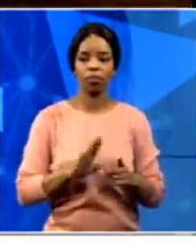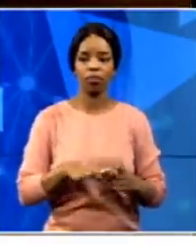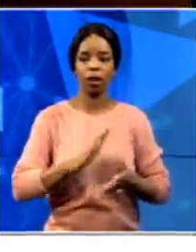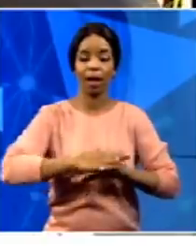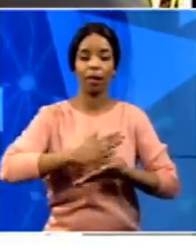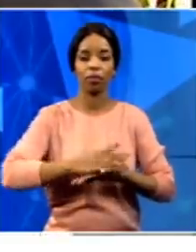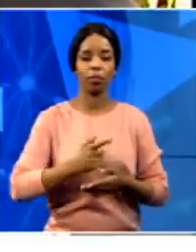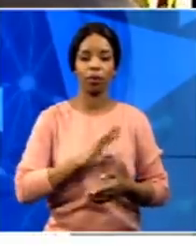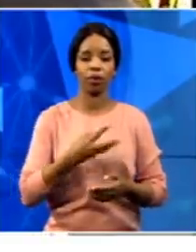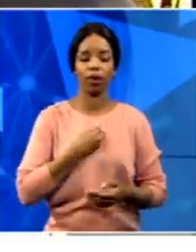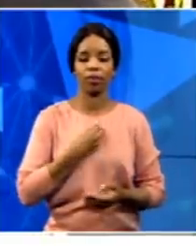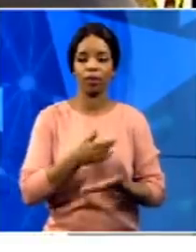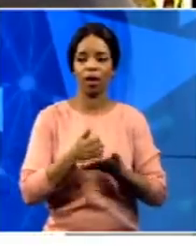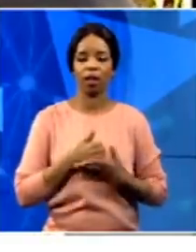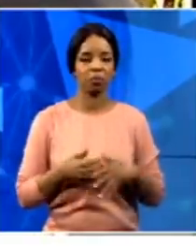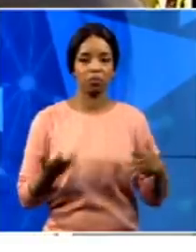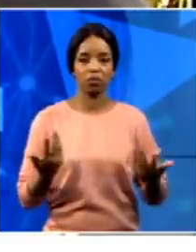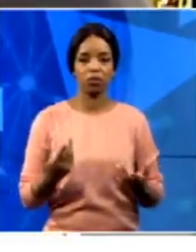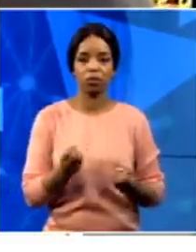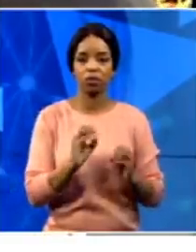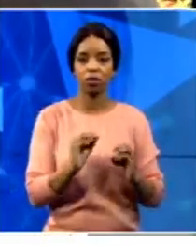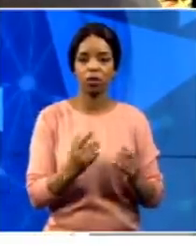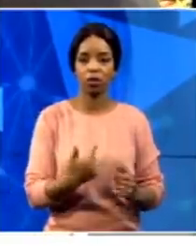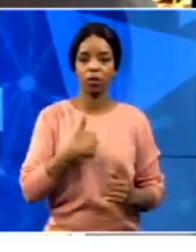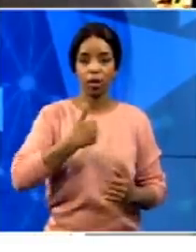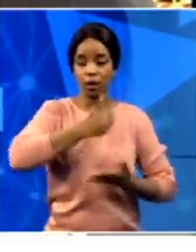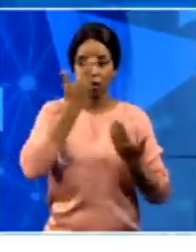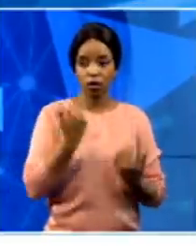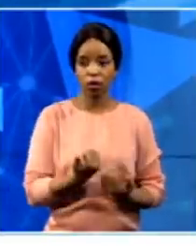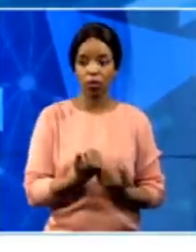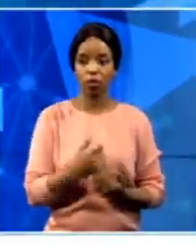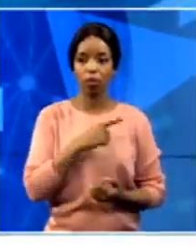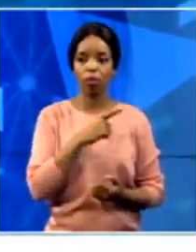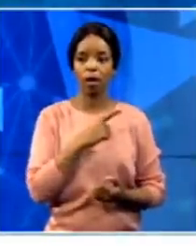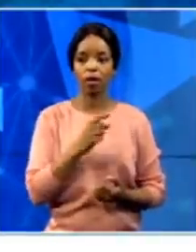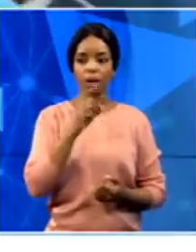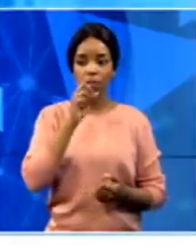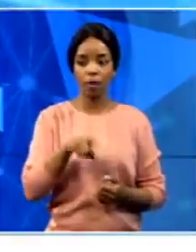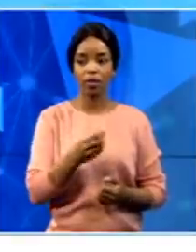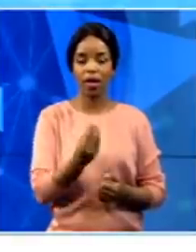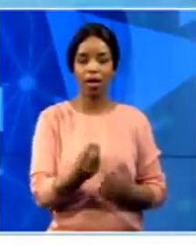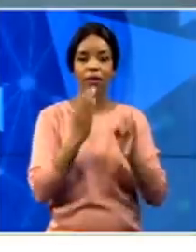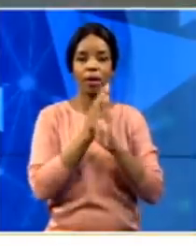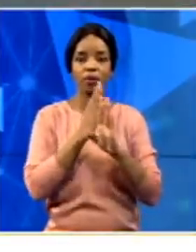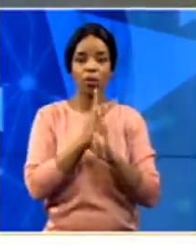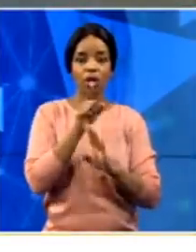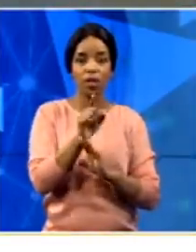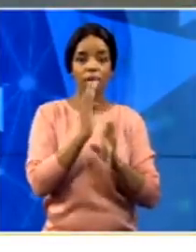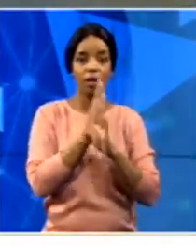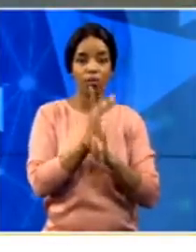help me out, but they couldn't get through with this because they want password and all that. Teboho, can you assist